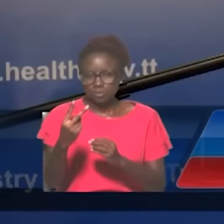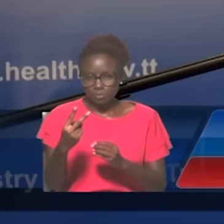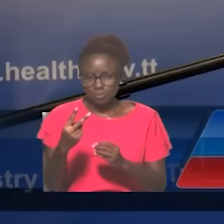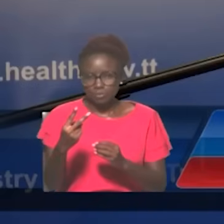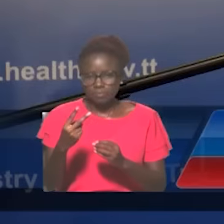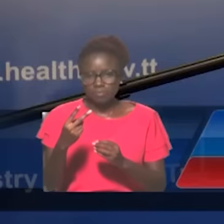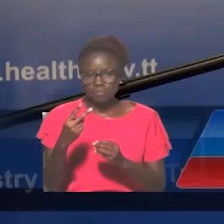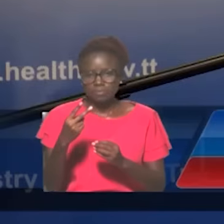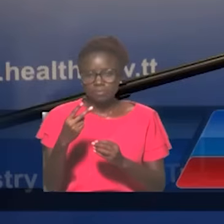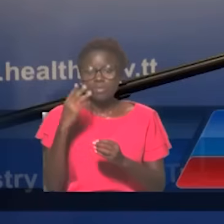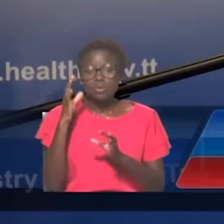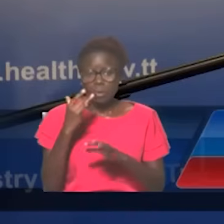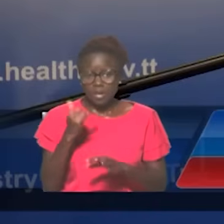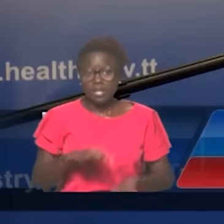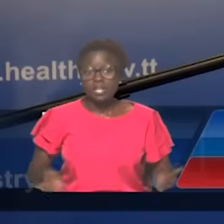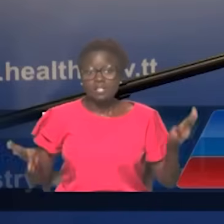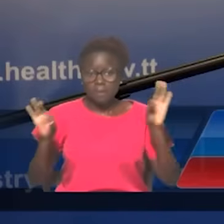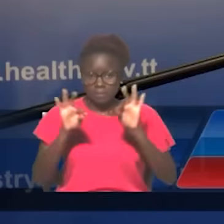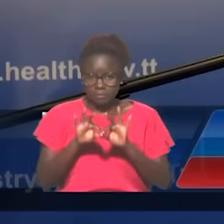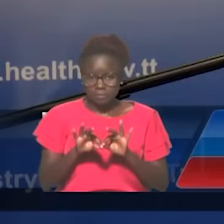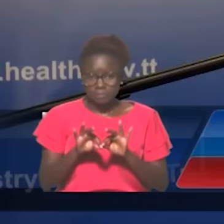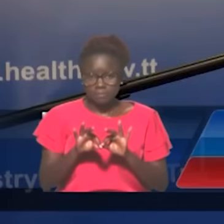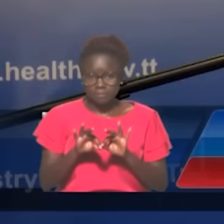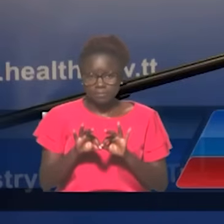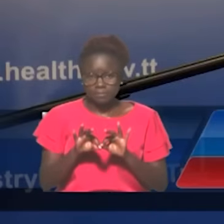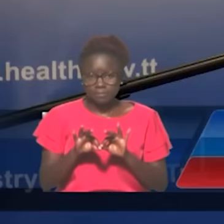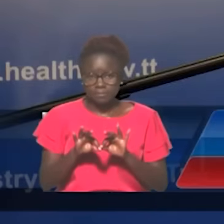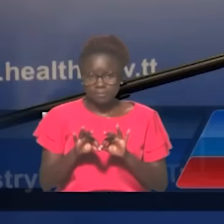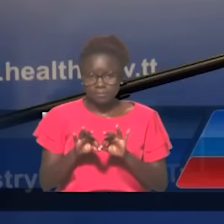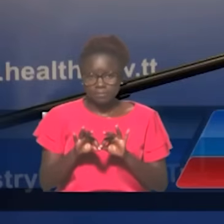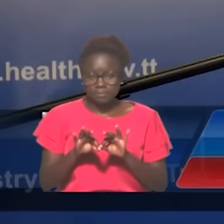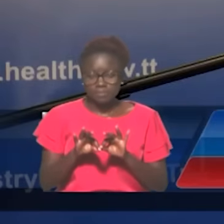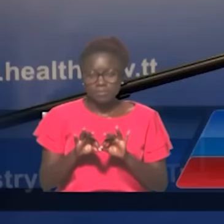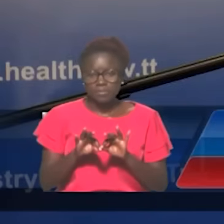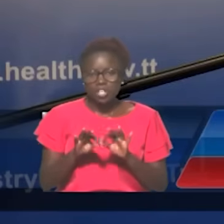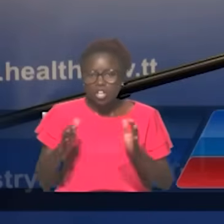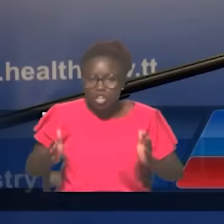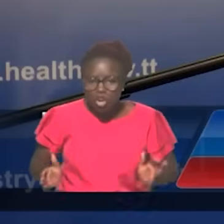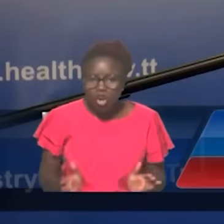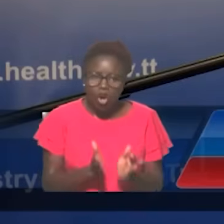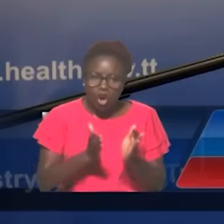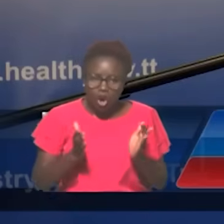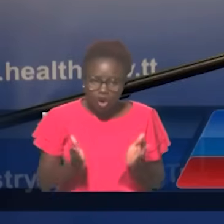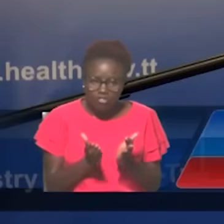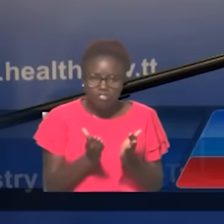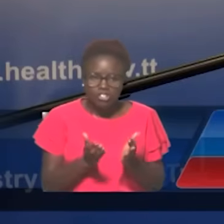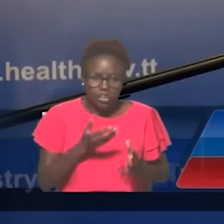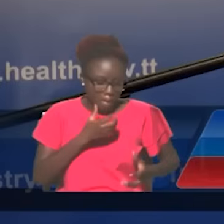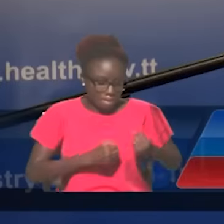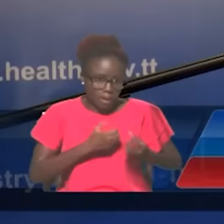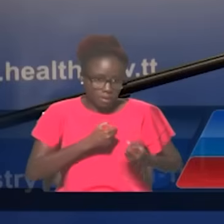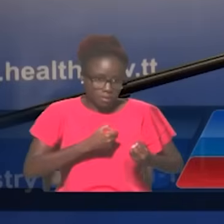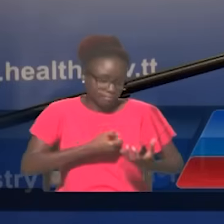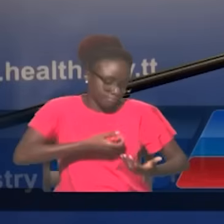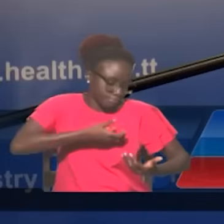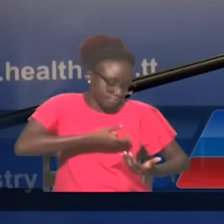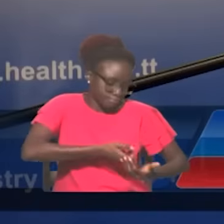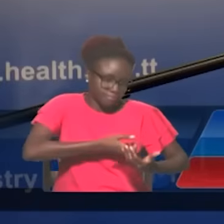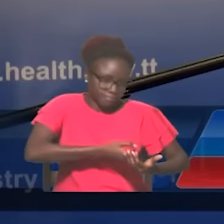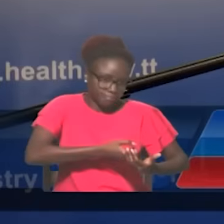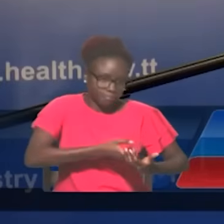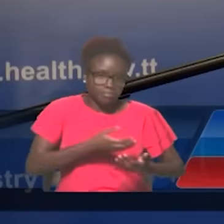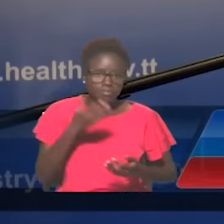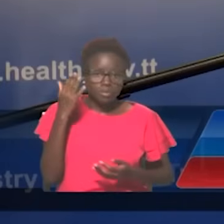further reason and very important reason, Minister, why we should encourage breastfeeding, because as we know, we have a scourge